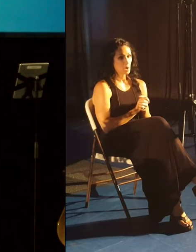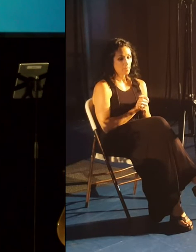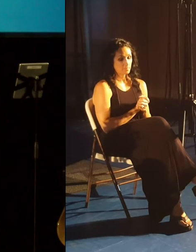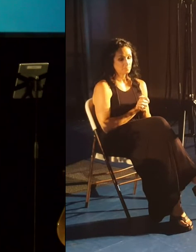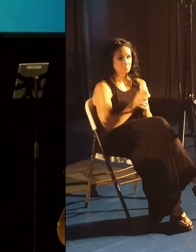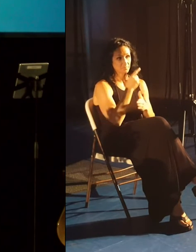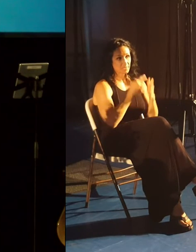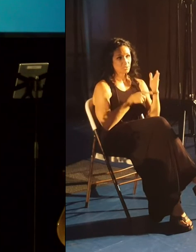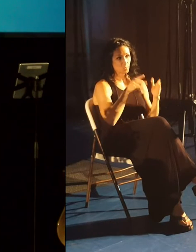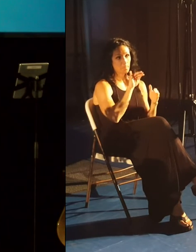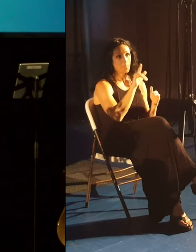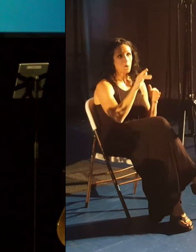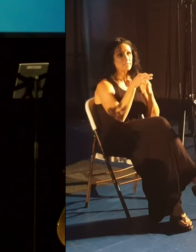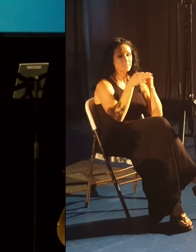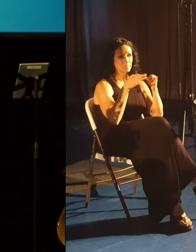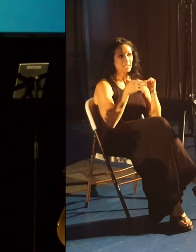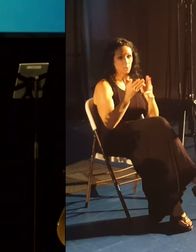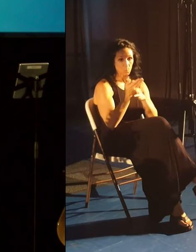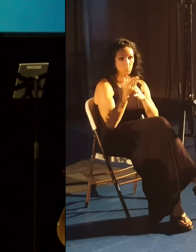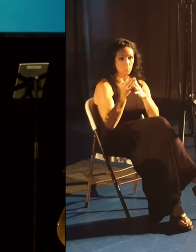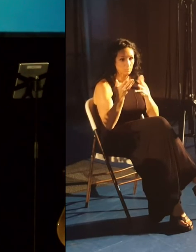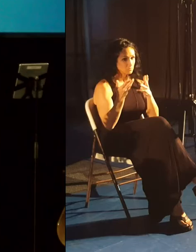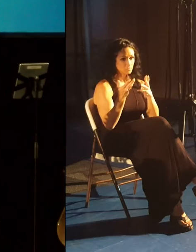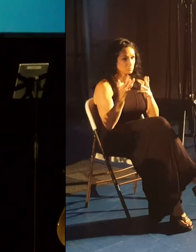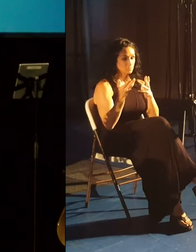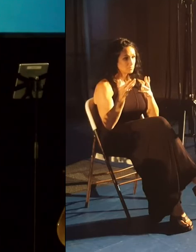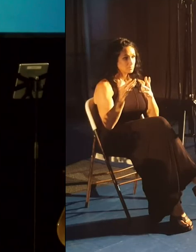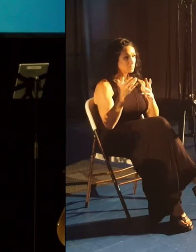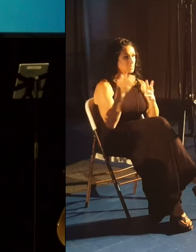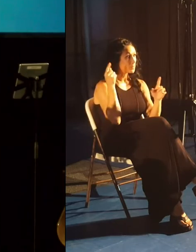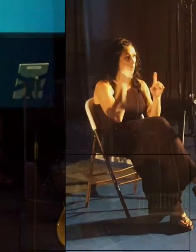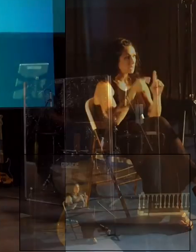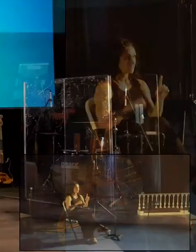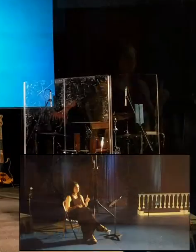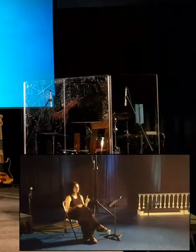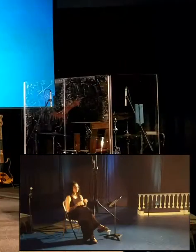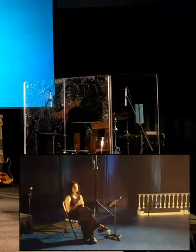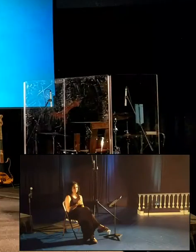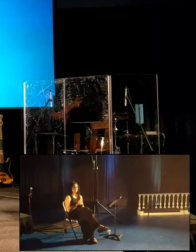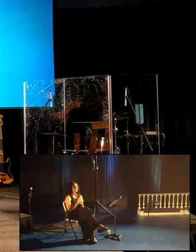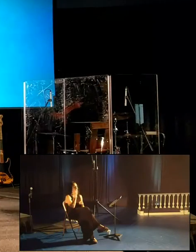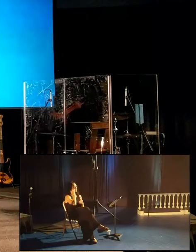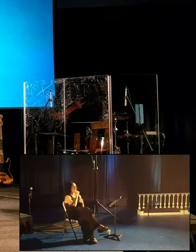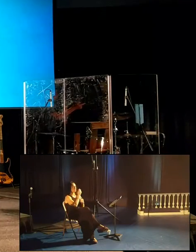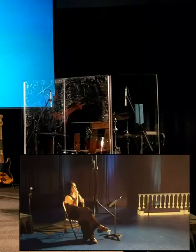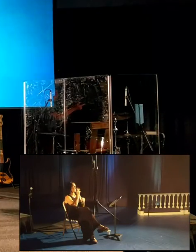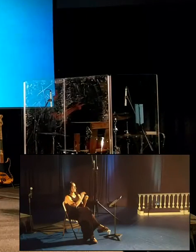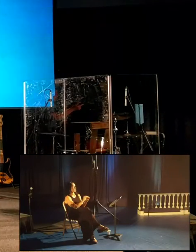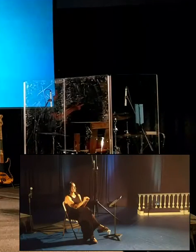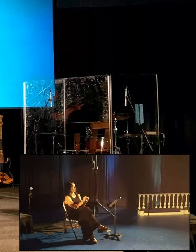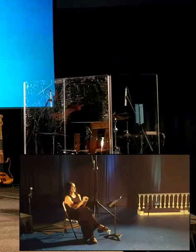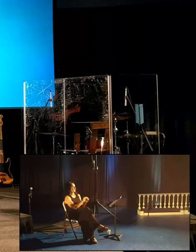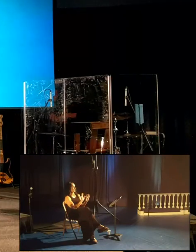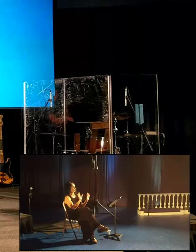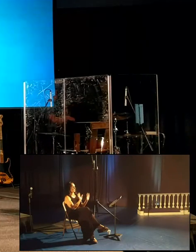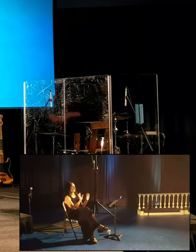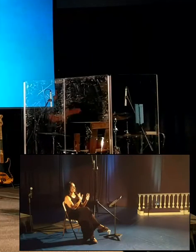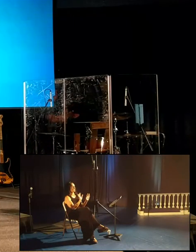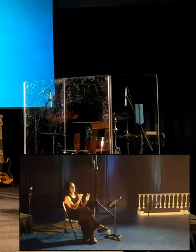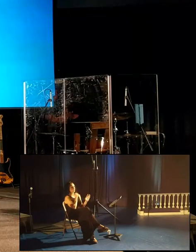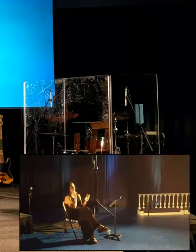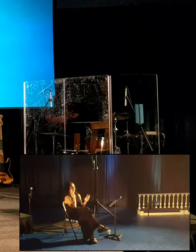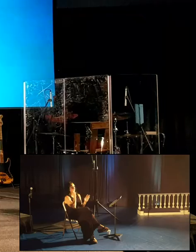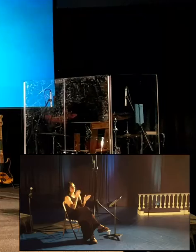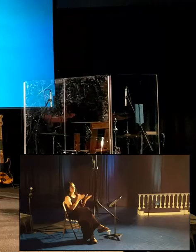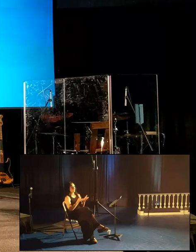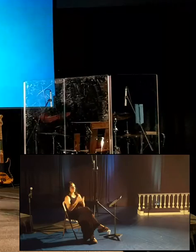That's what Paul is saying here through and through and through. When you don't see things clearly, you don't